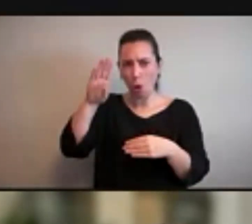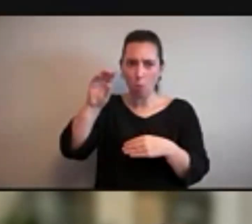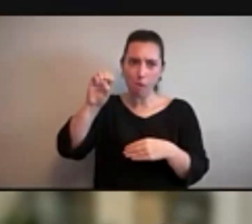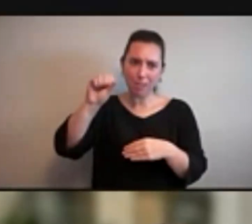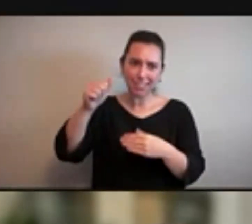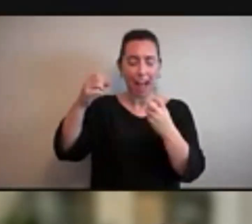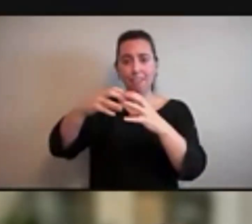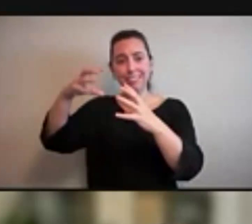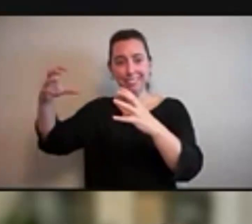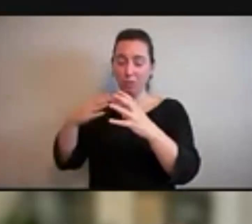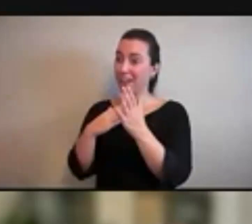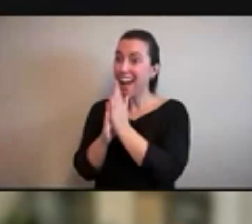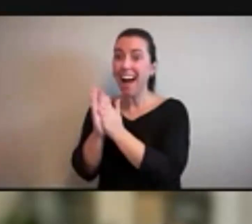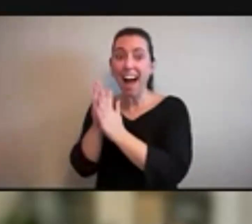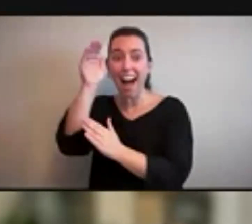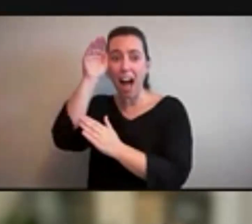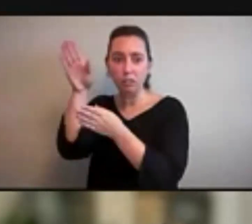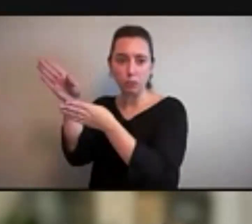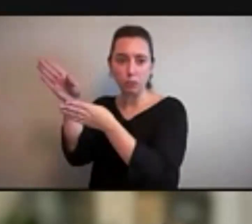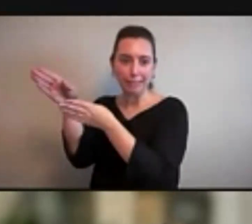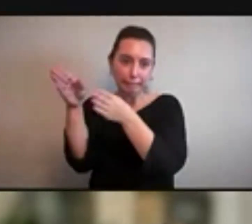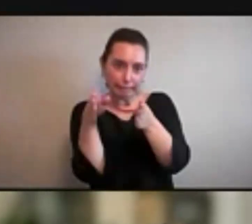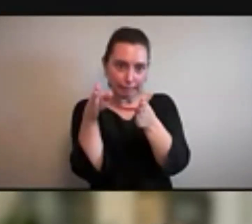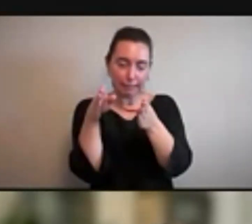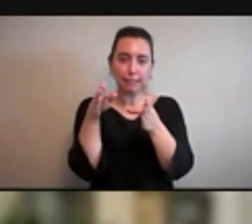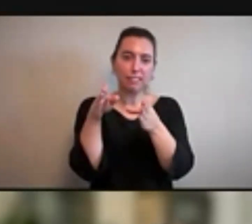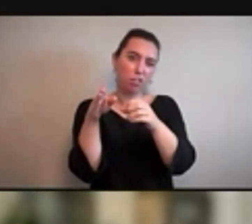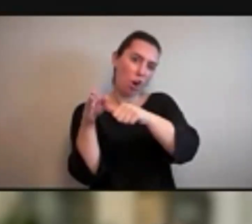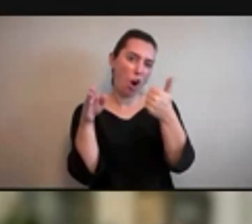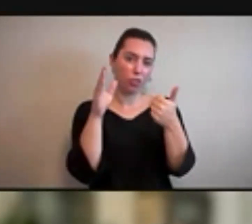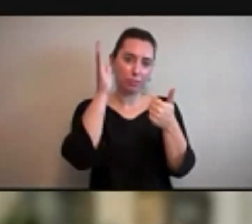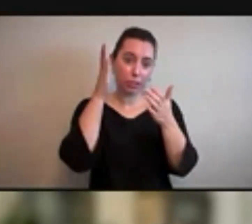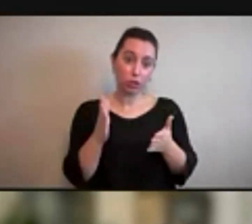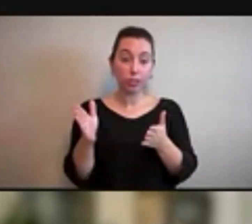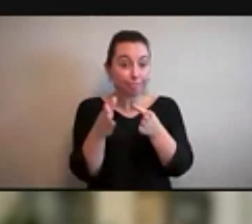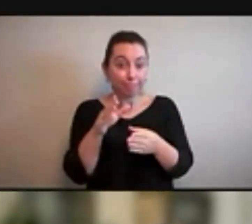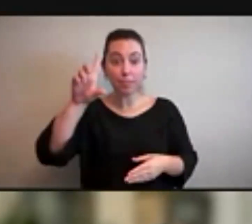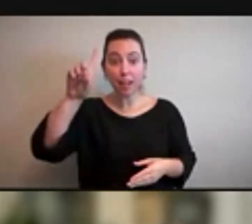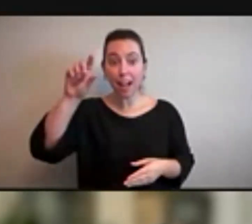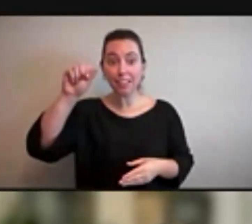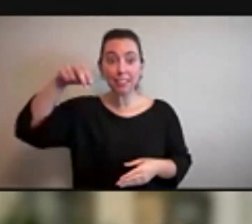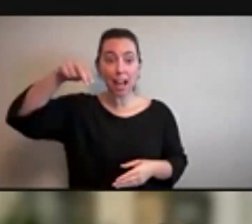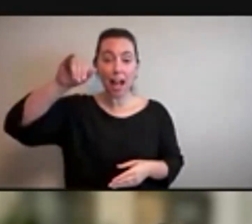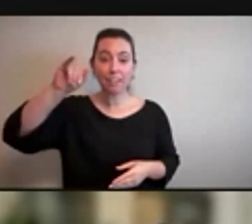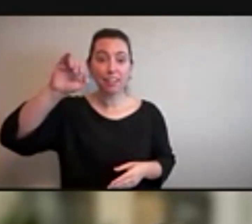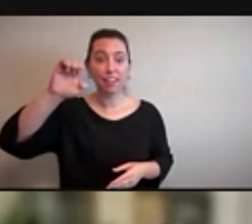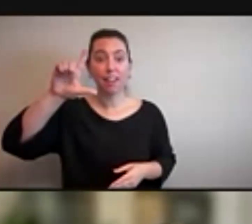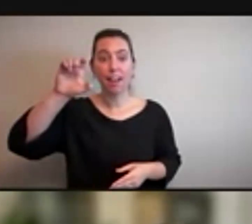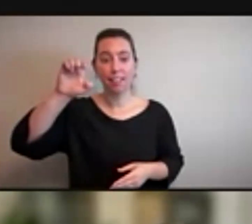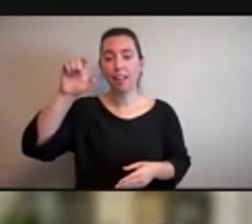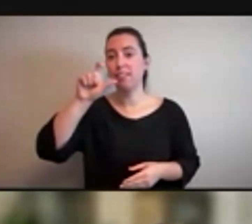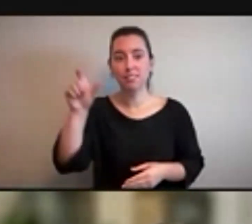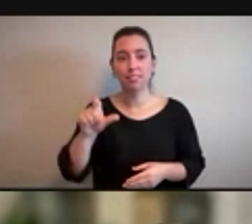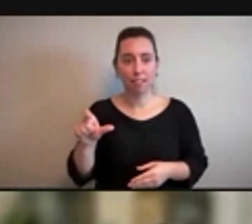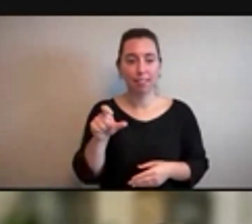you to share them, but we do have a limited time. So I wanted to ask Daniele, I mean, it's an impressive